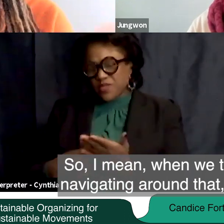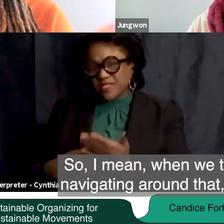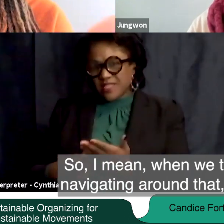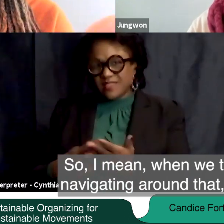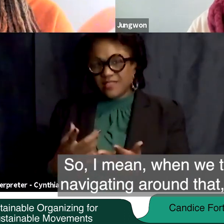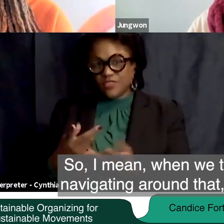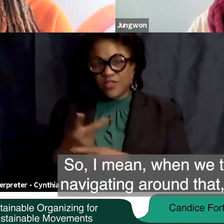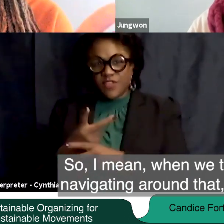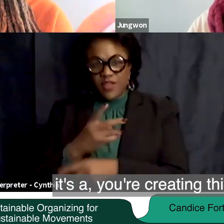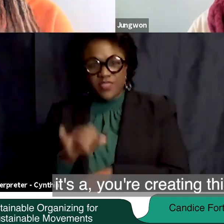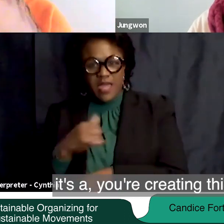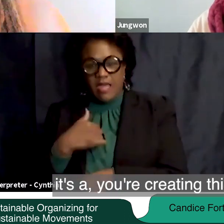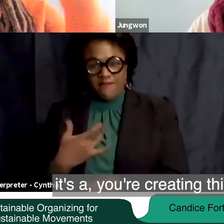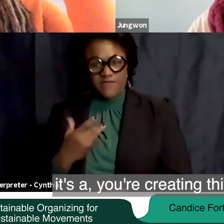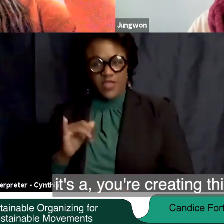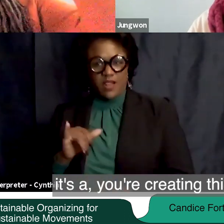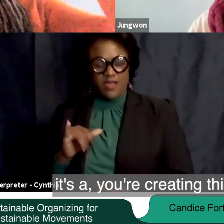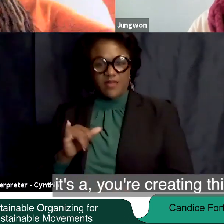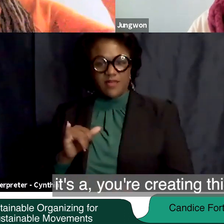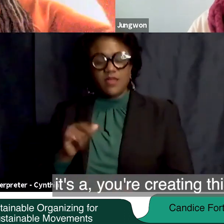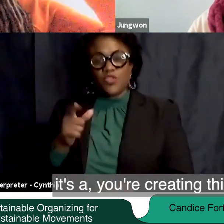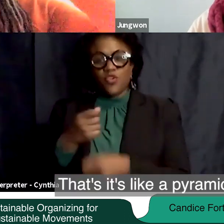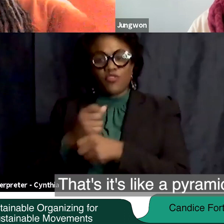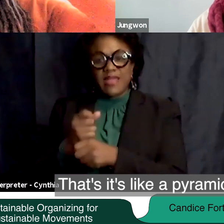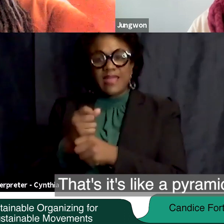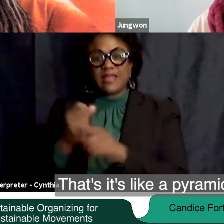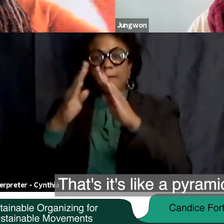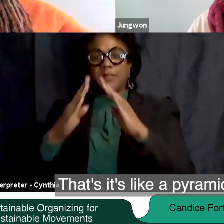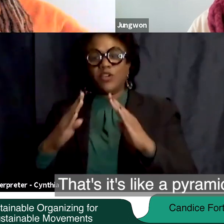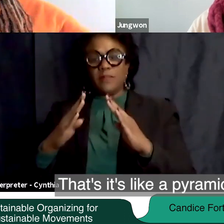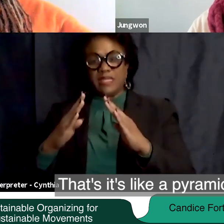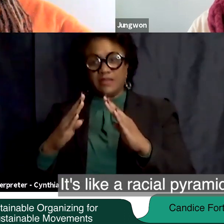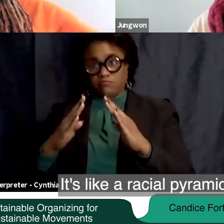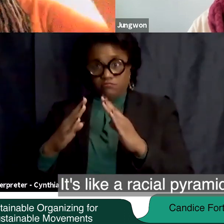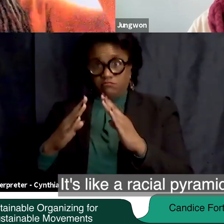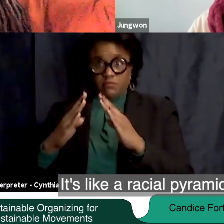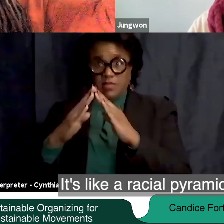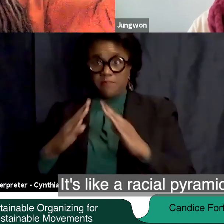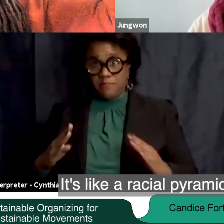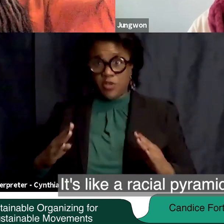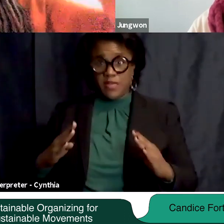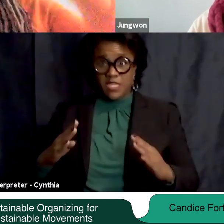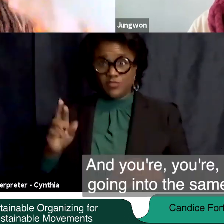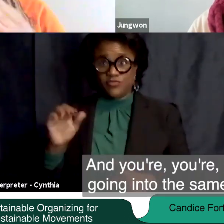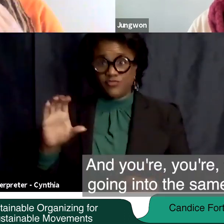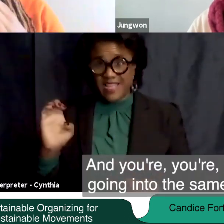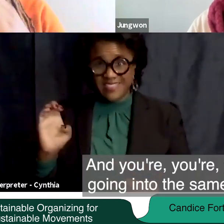navigating around that, I feel like it's you're creating this pyramid that's it's like a pyramid scheme. It's like a racial pyramid